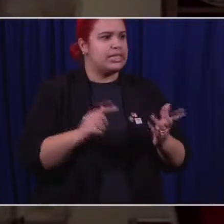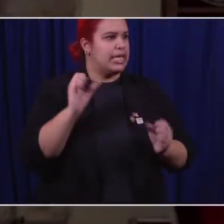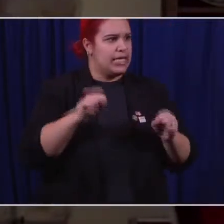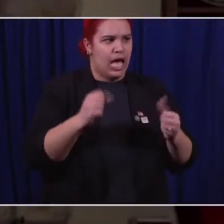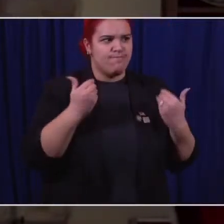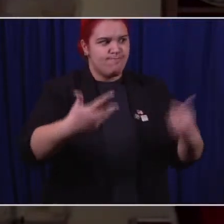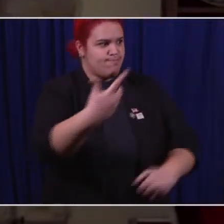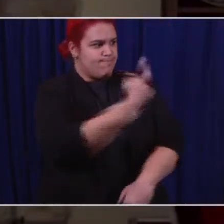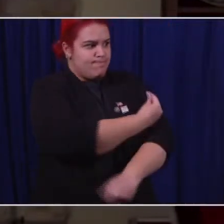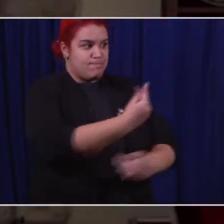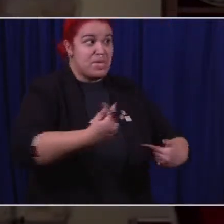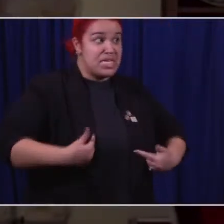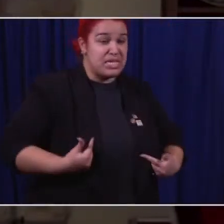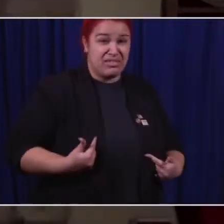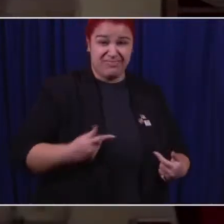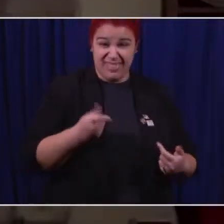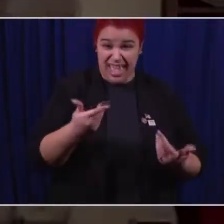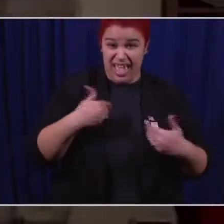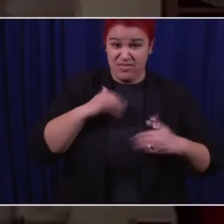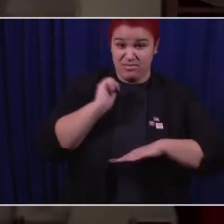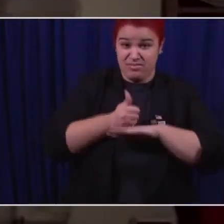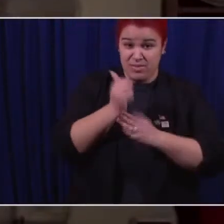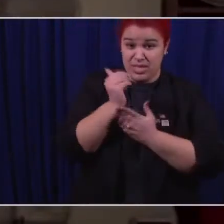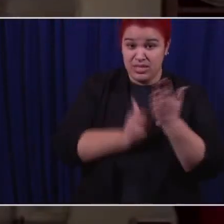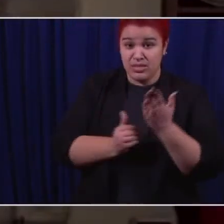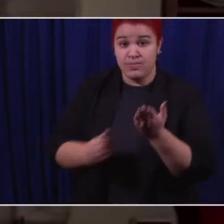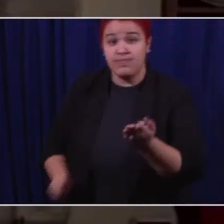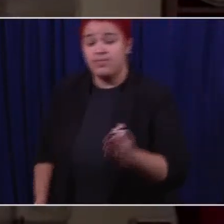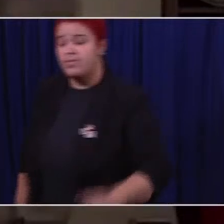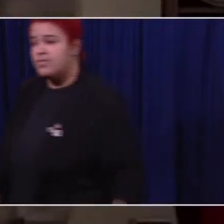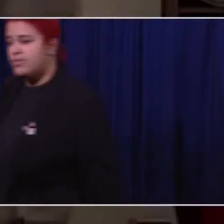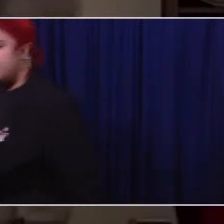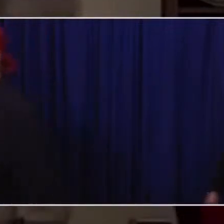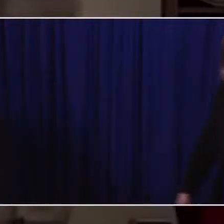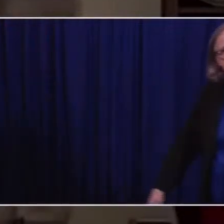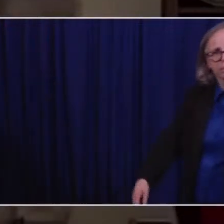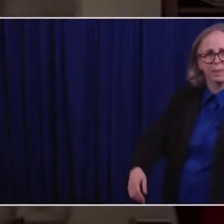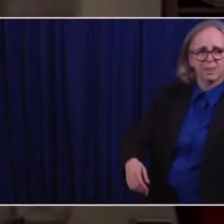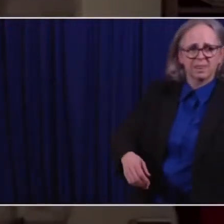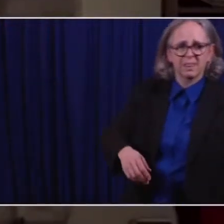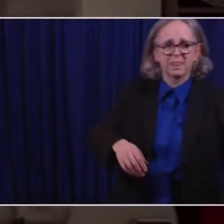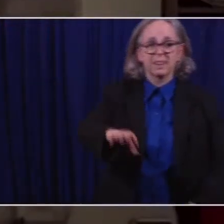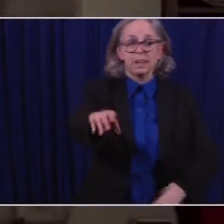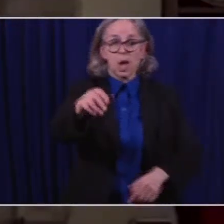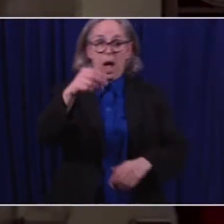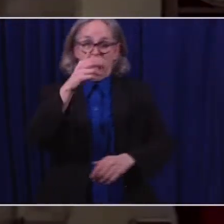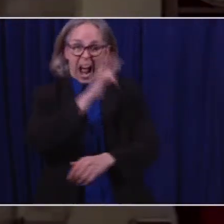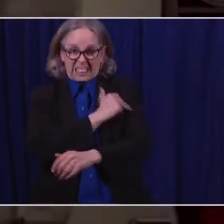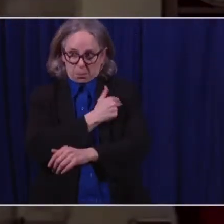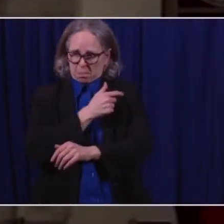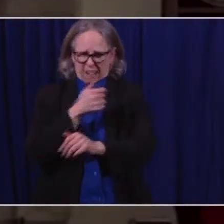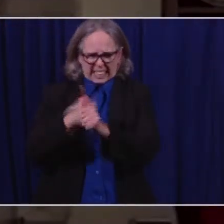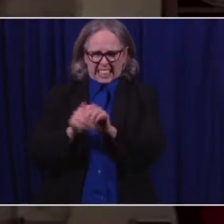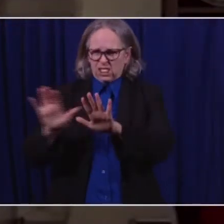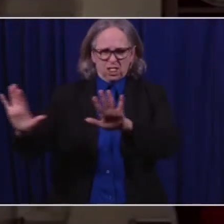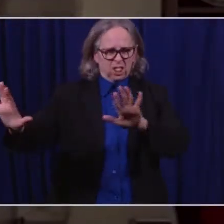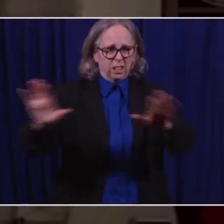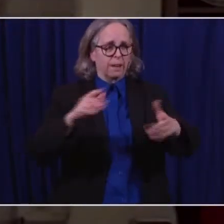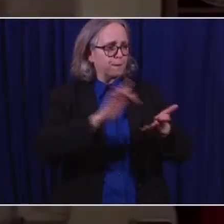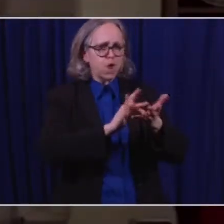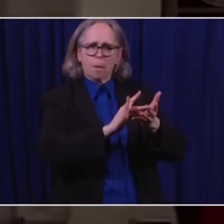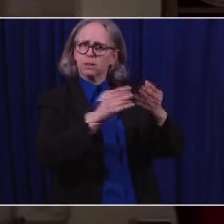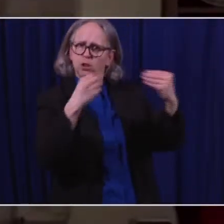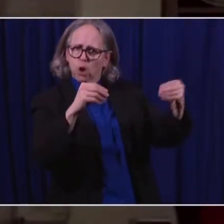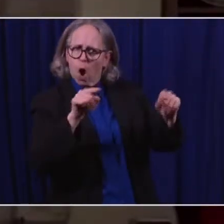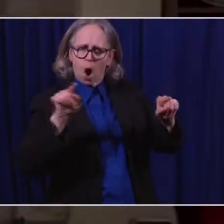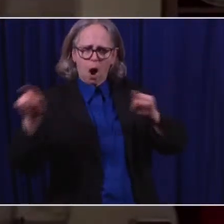being done to protect that? Every hospital in Ohio, every pharmacy, anyone who is administering these vaccines